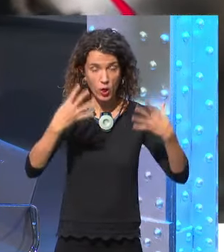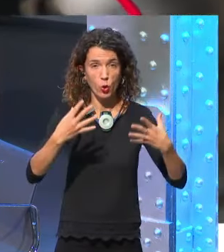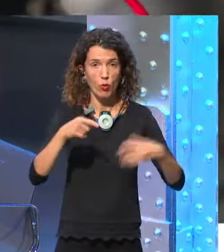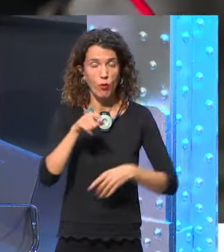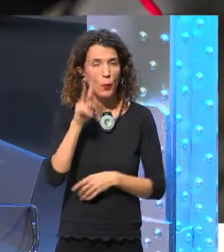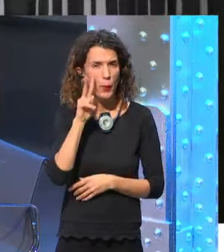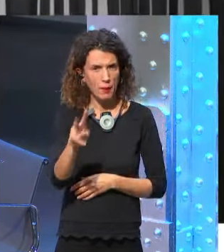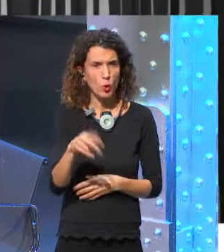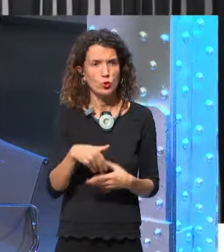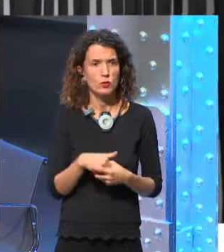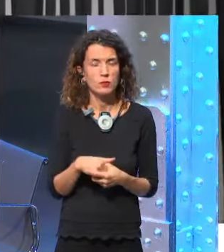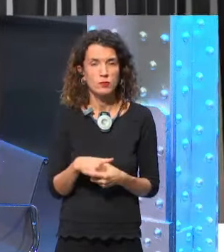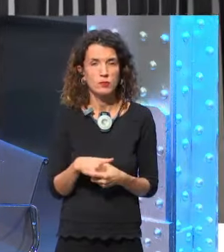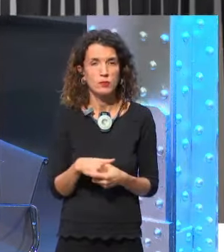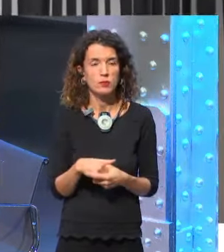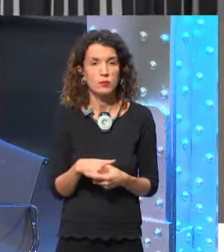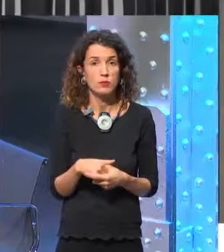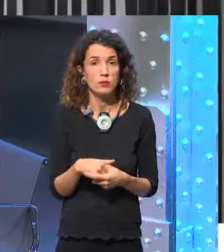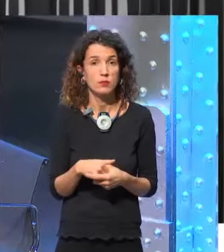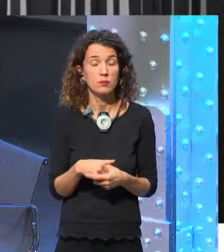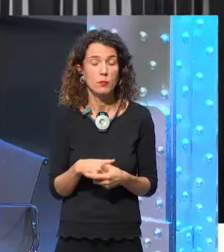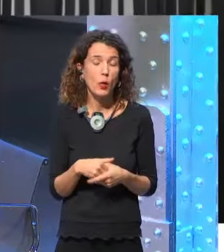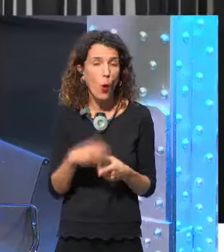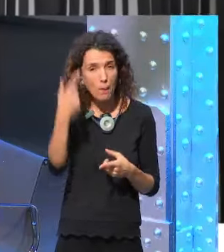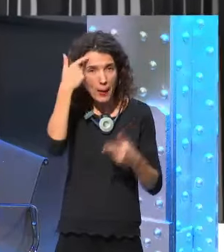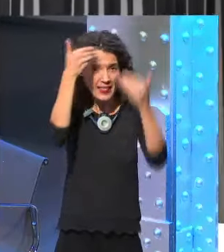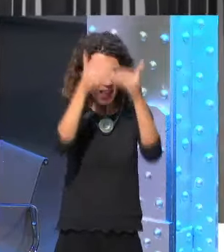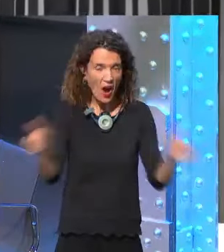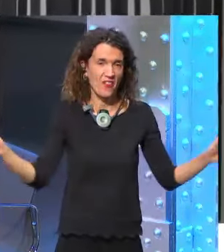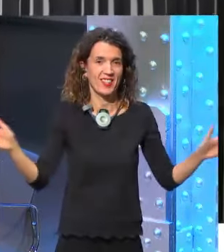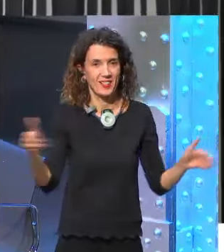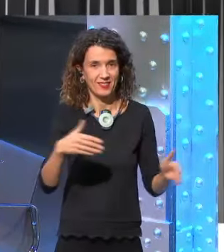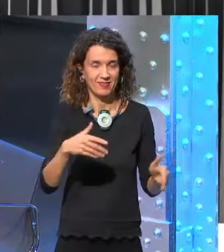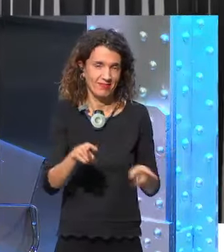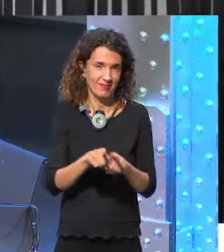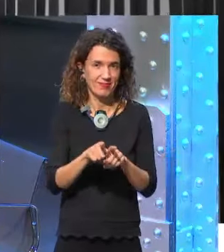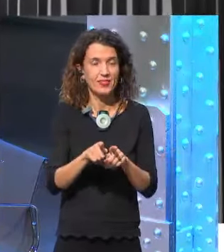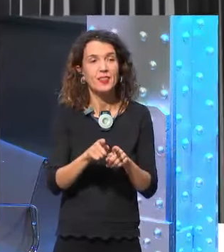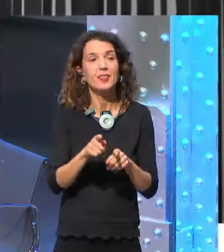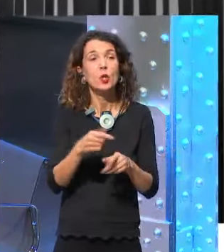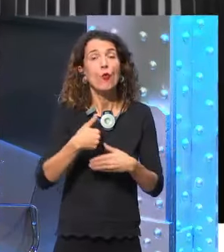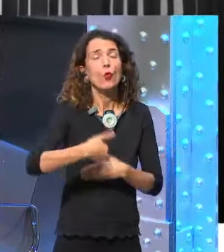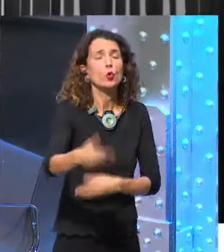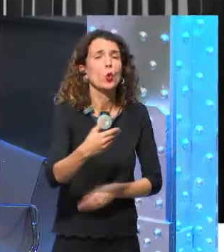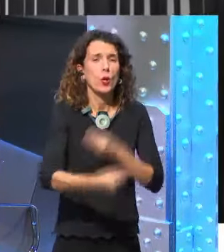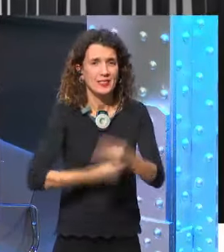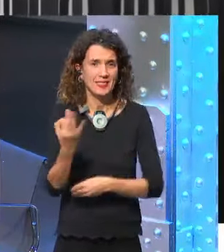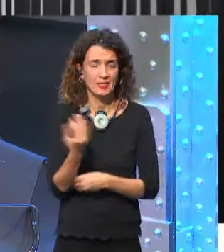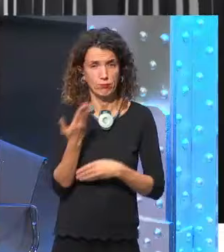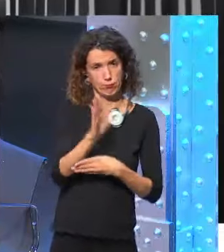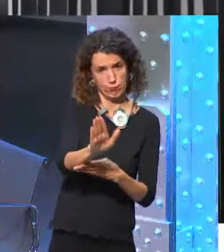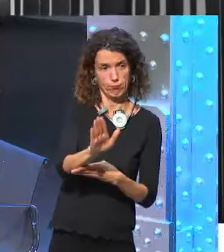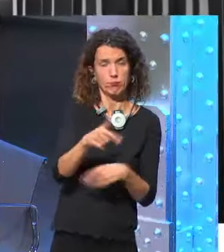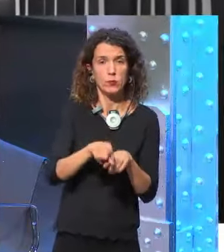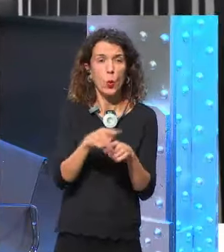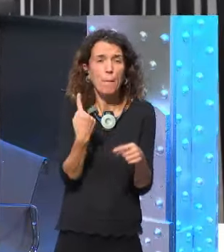just to open the brain a little bit, what we might be able to do in the future. Here is this little particle, which you can see